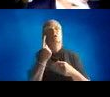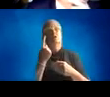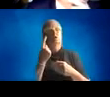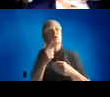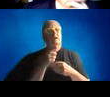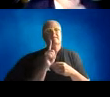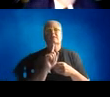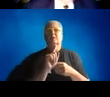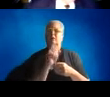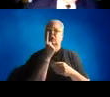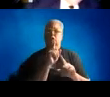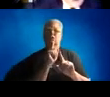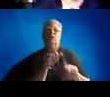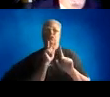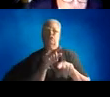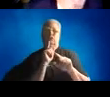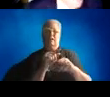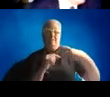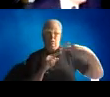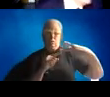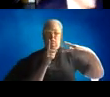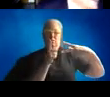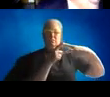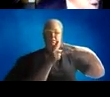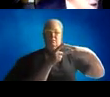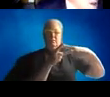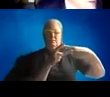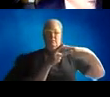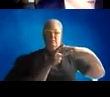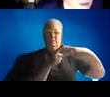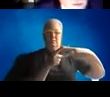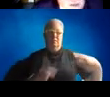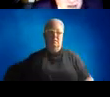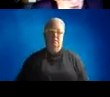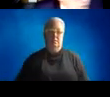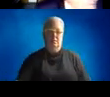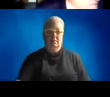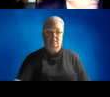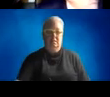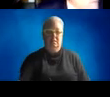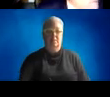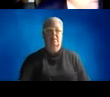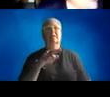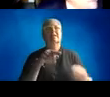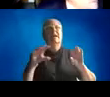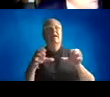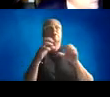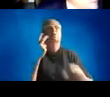This is to do with the first one, sorry. Yeah, I've heard those before. Yeah. This is activity 2.